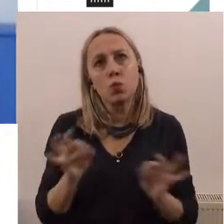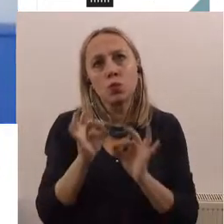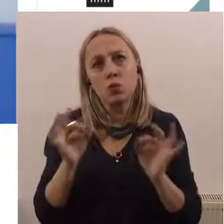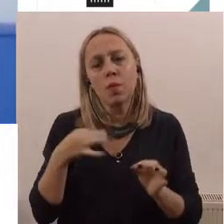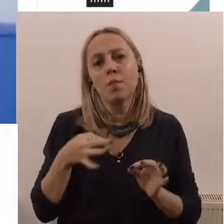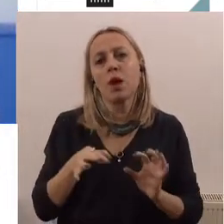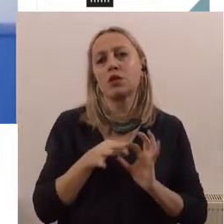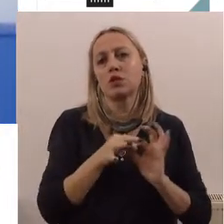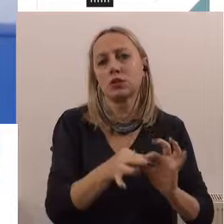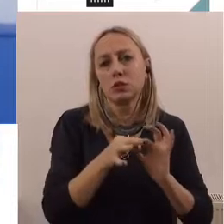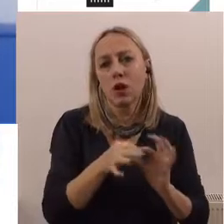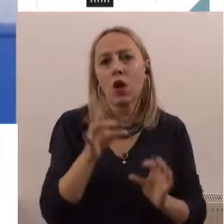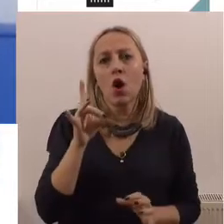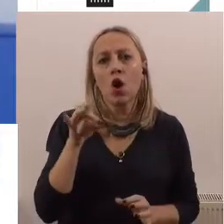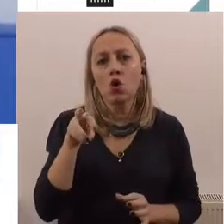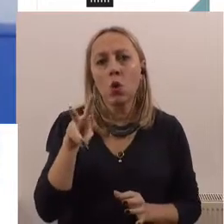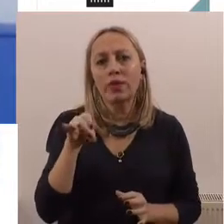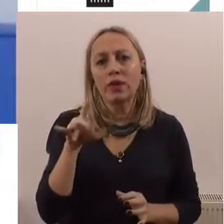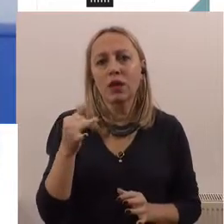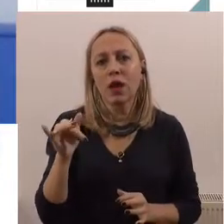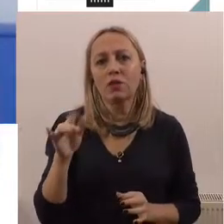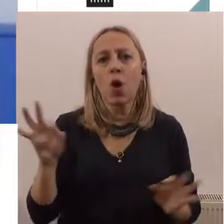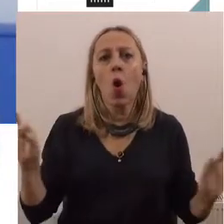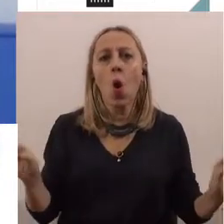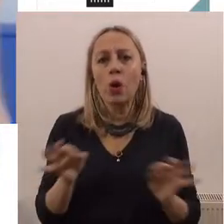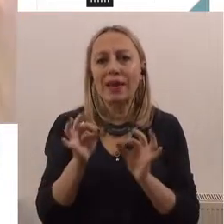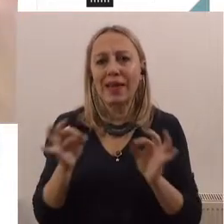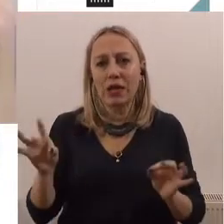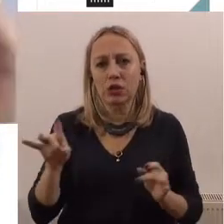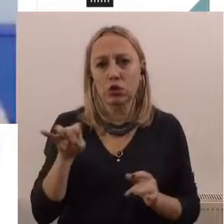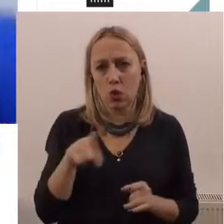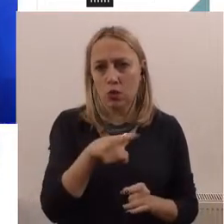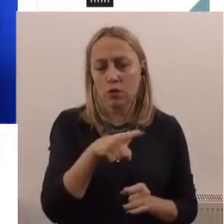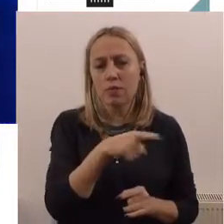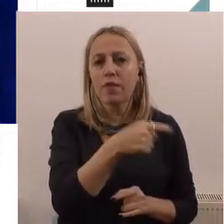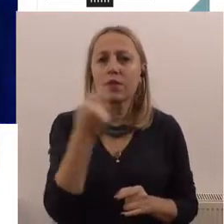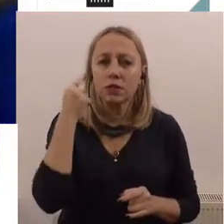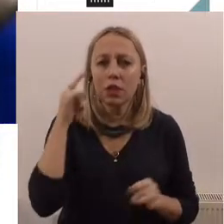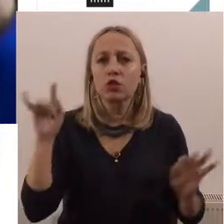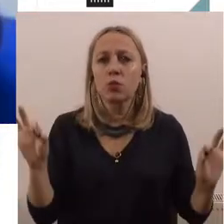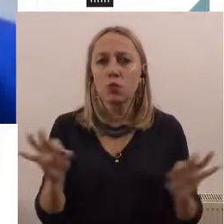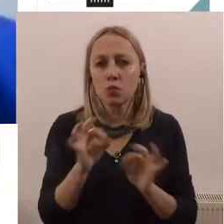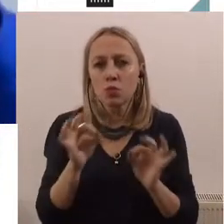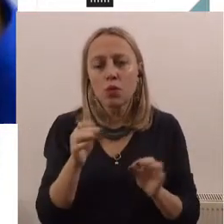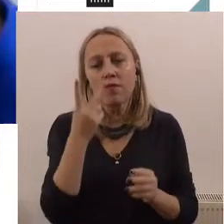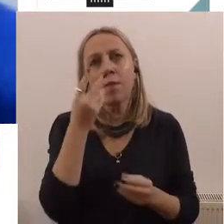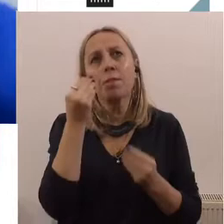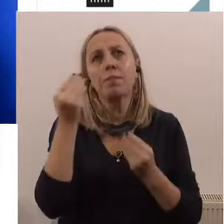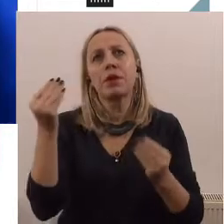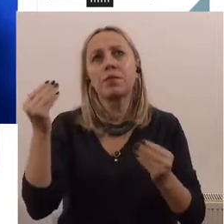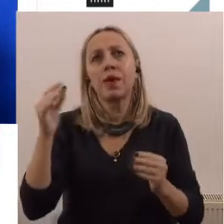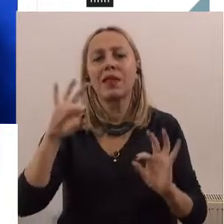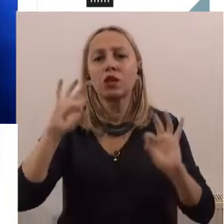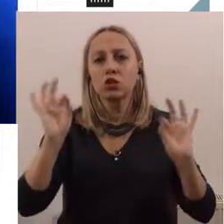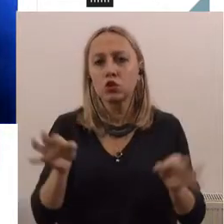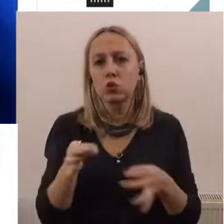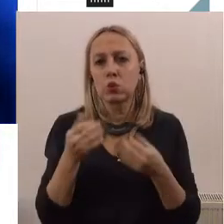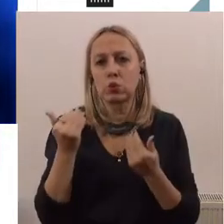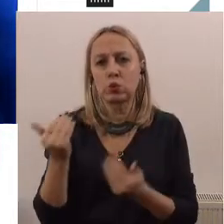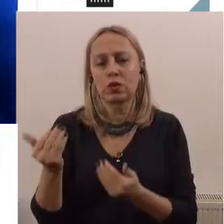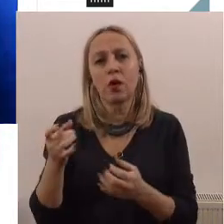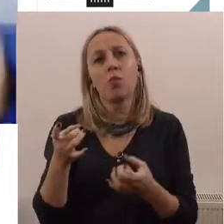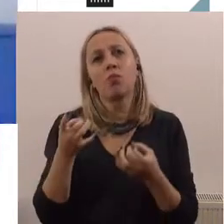together with the Rotterdam Philharmonic Orchestra. So you hear that music and you see art, just to